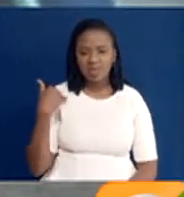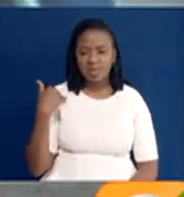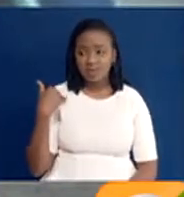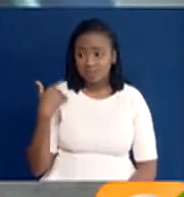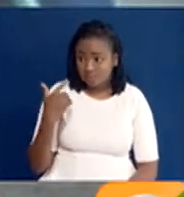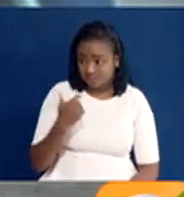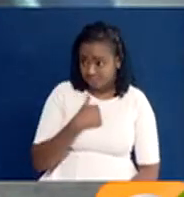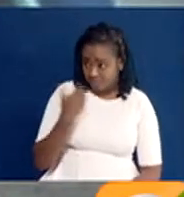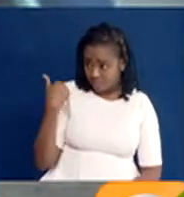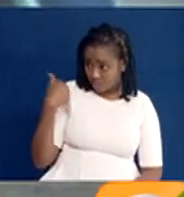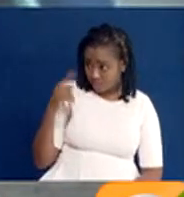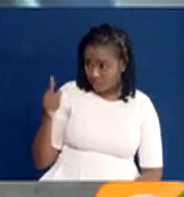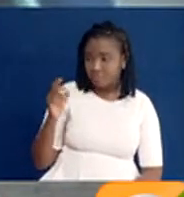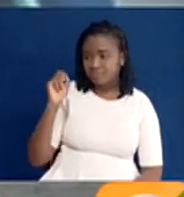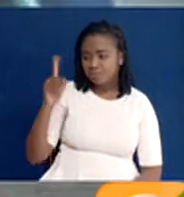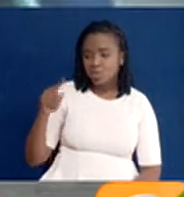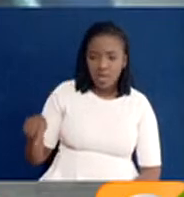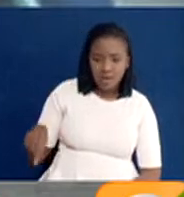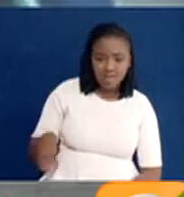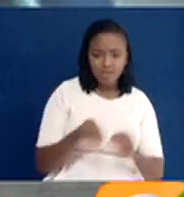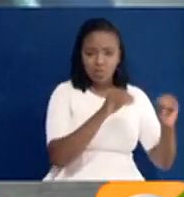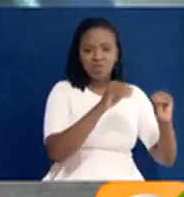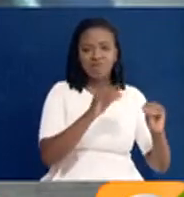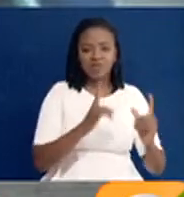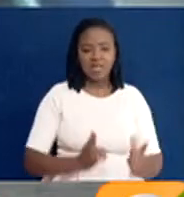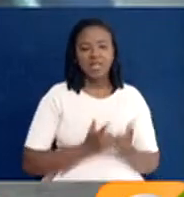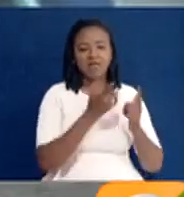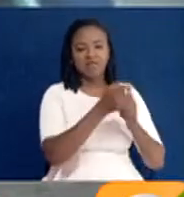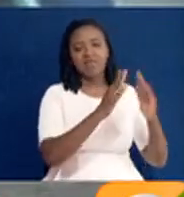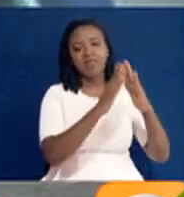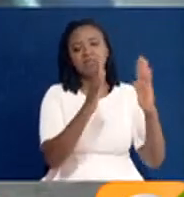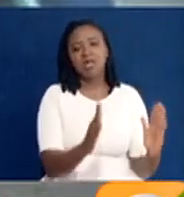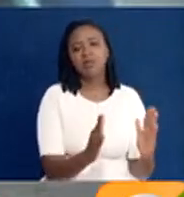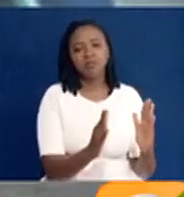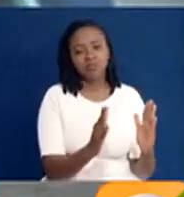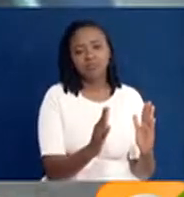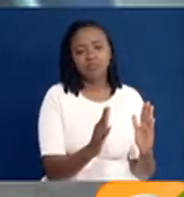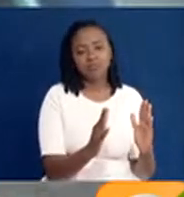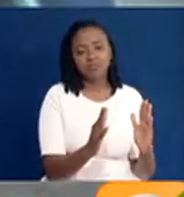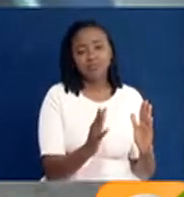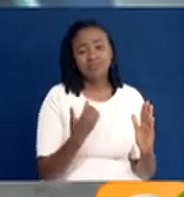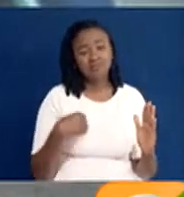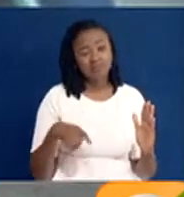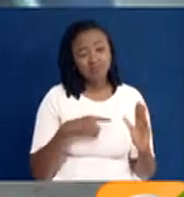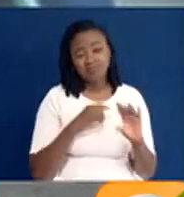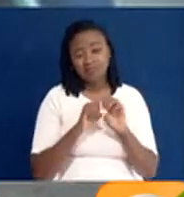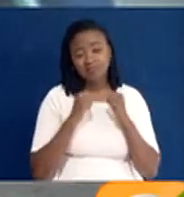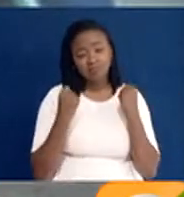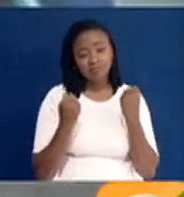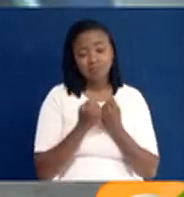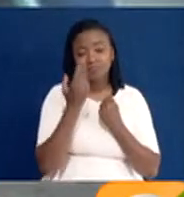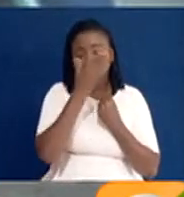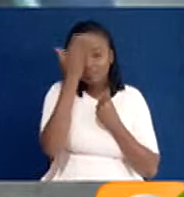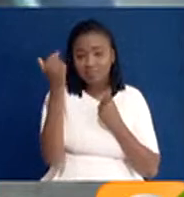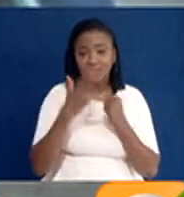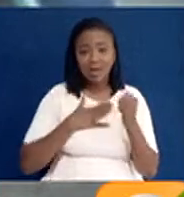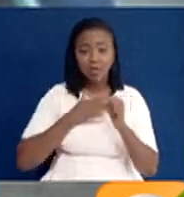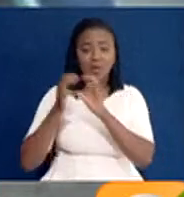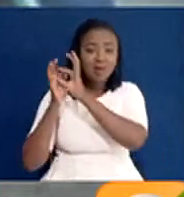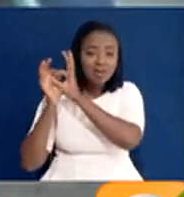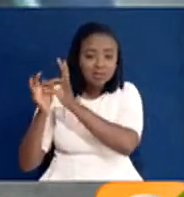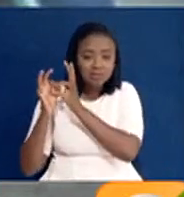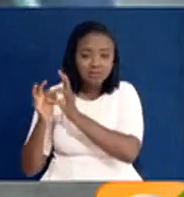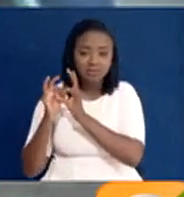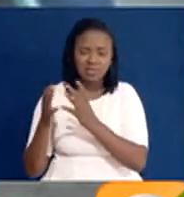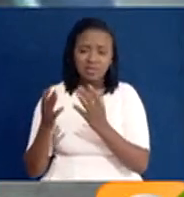at the hands of people who are basically strangers. As a society, we are slowly forgetting our culture and our roots.